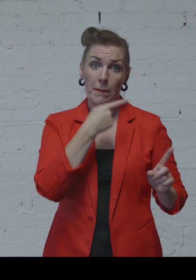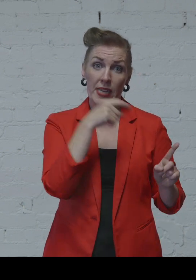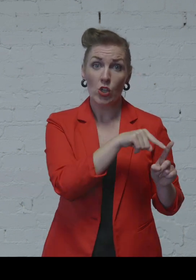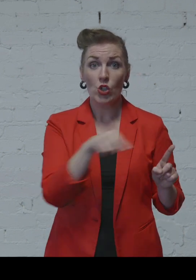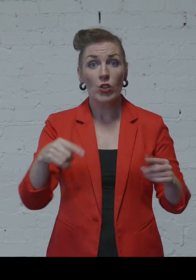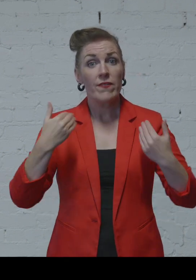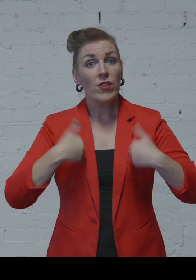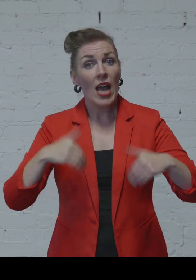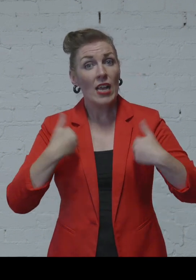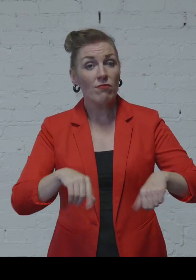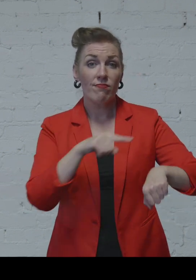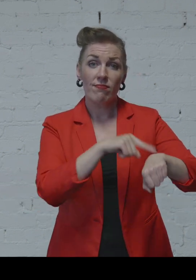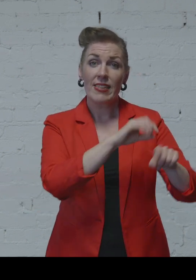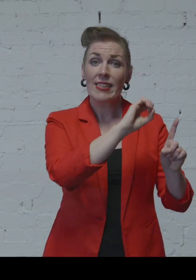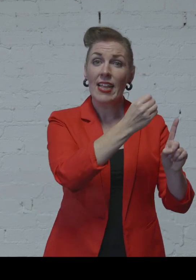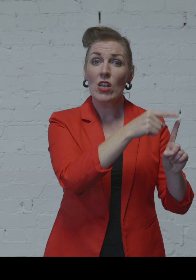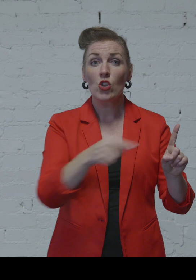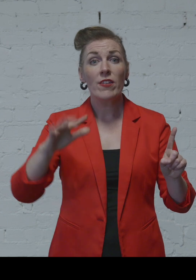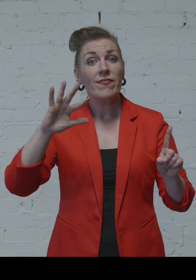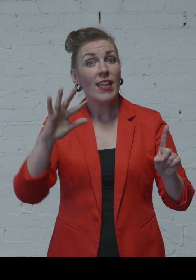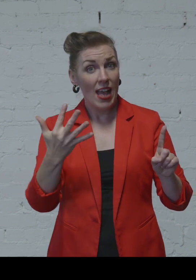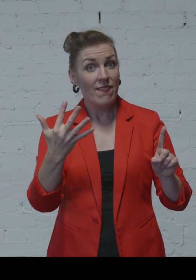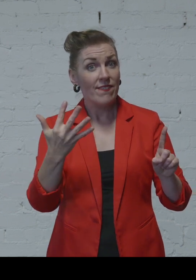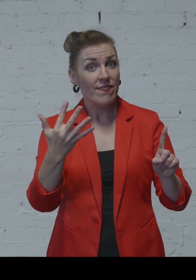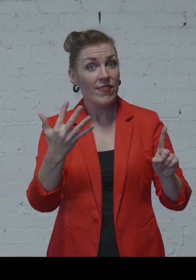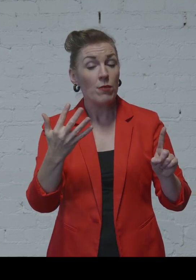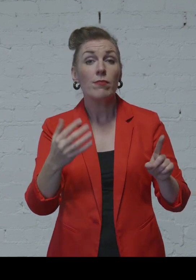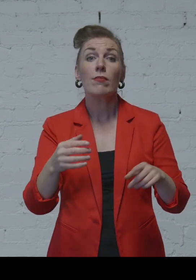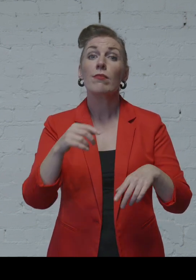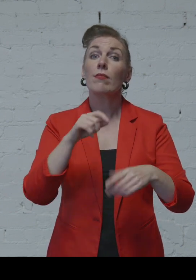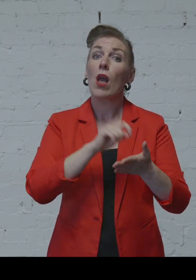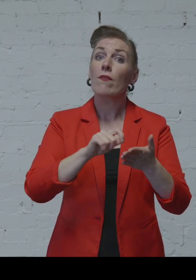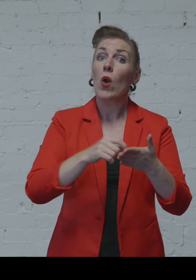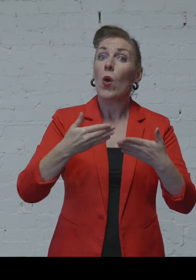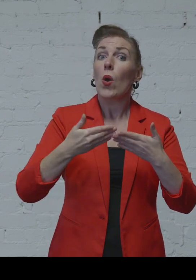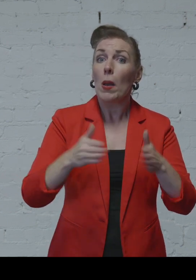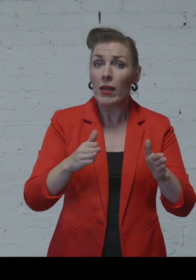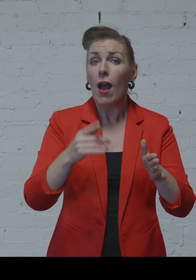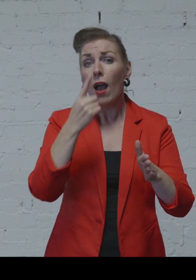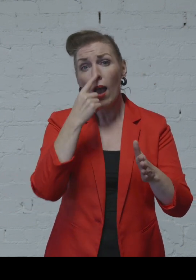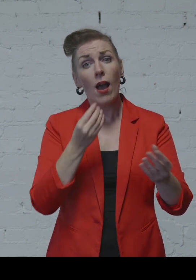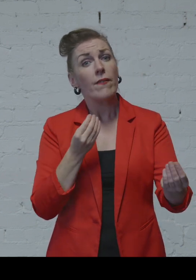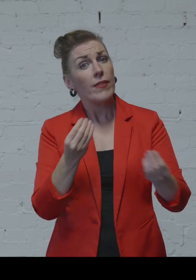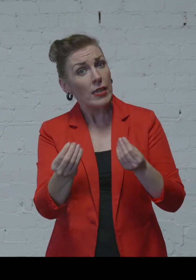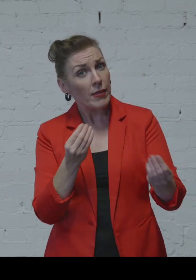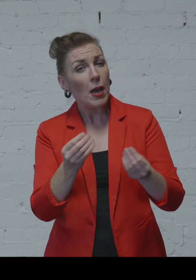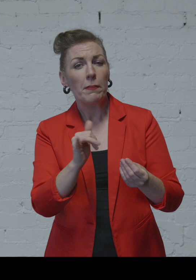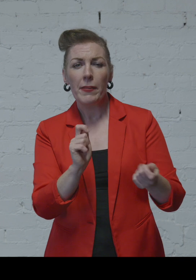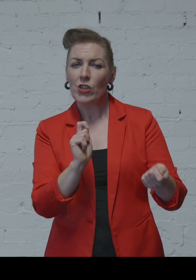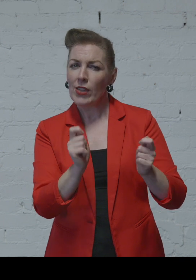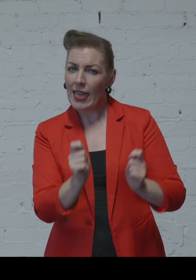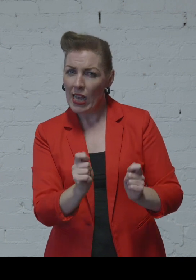8883. You can call us during our normal opening hours between Monday to Friday from 10 AM to 5 PM. There is